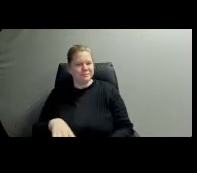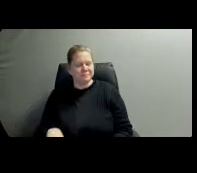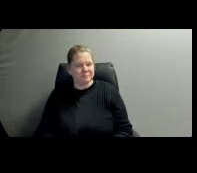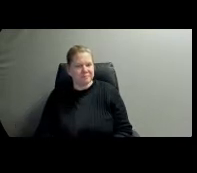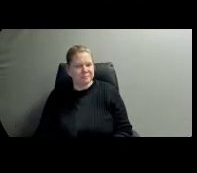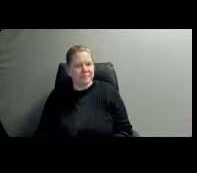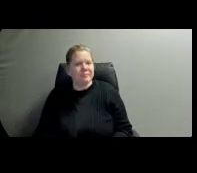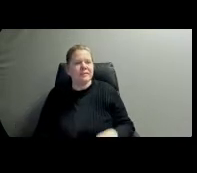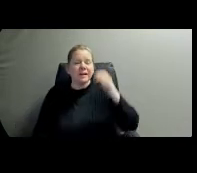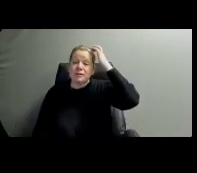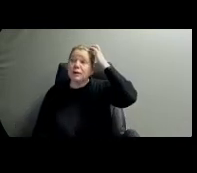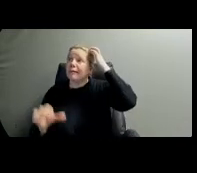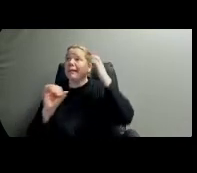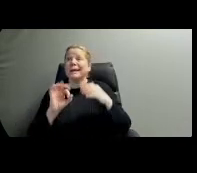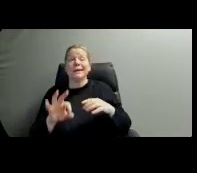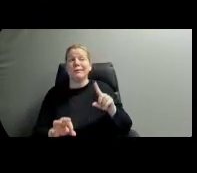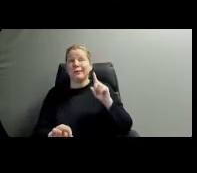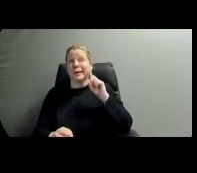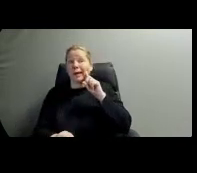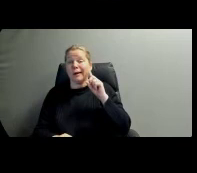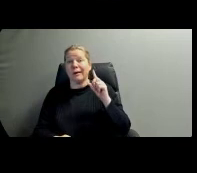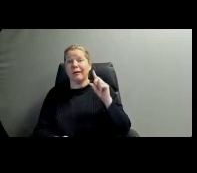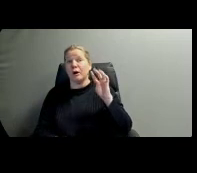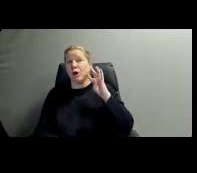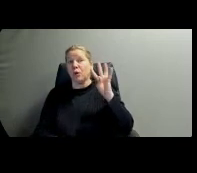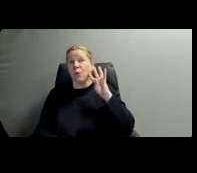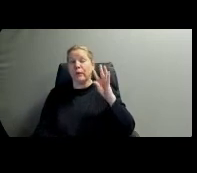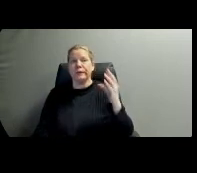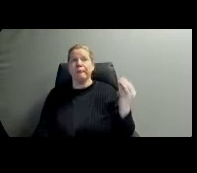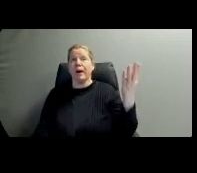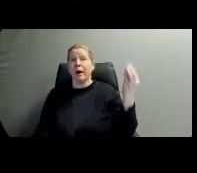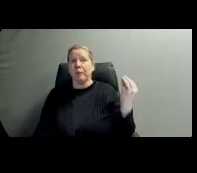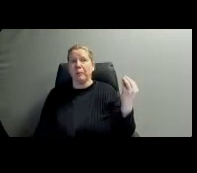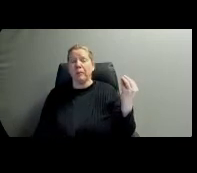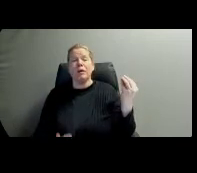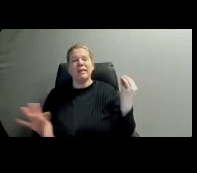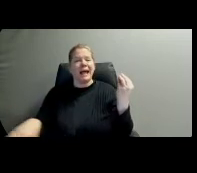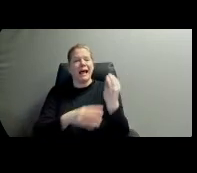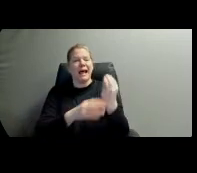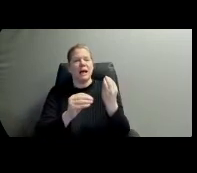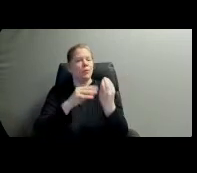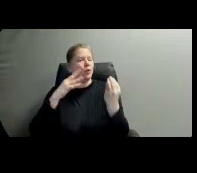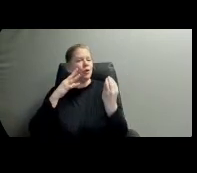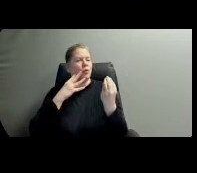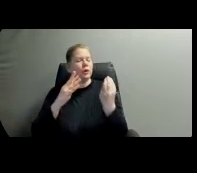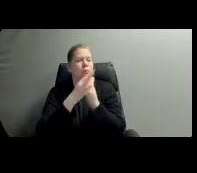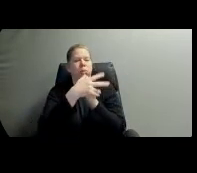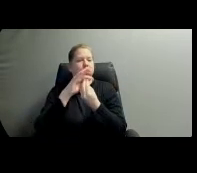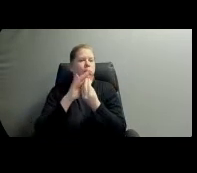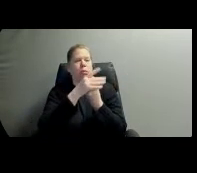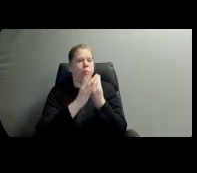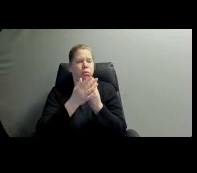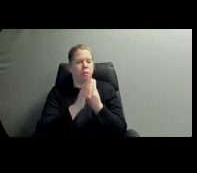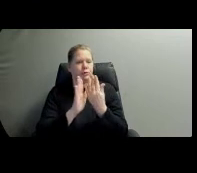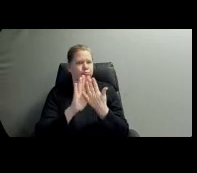no peculiarity in the data point is captured by the model. So this way we are sort of doing an adversarial model training